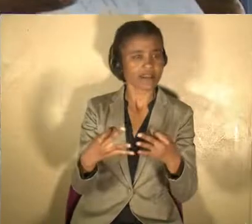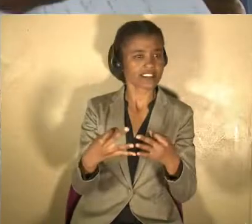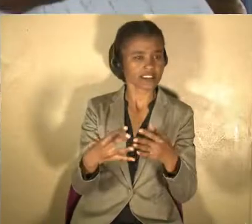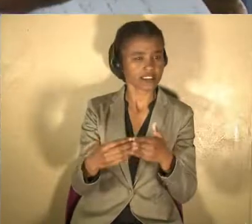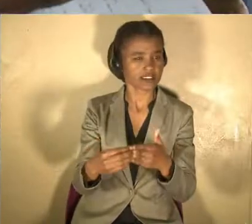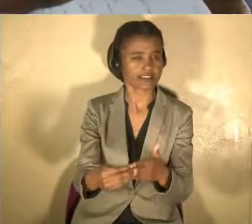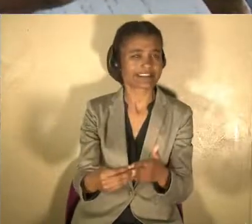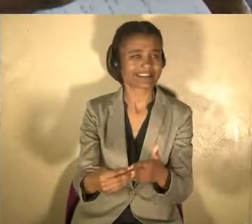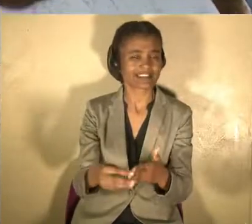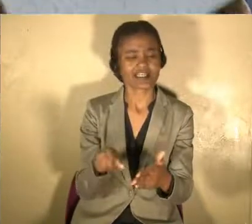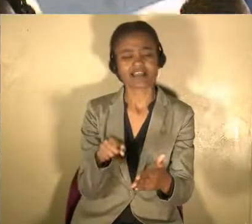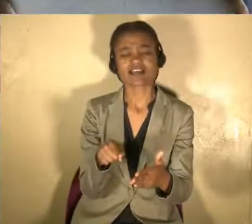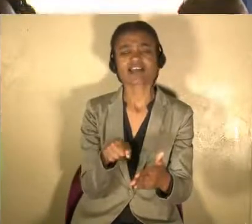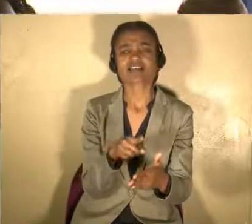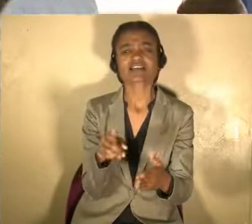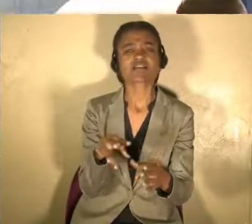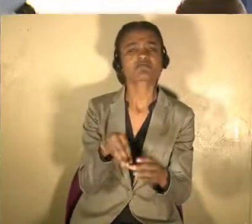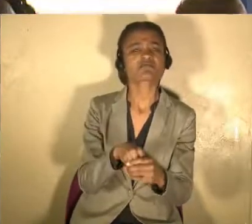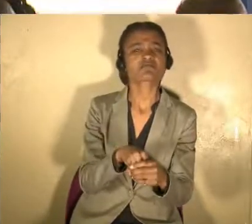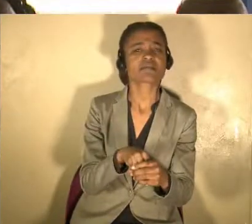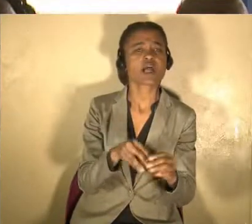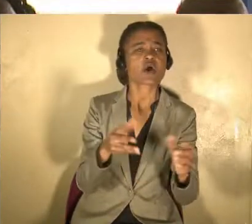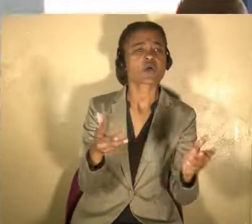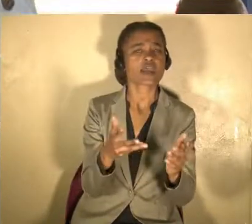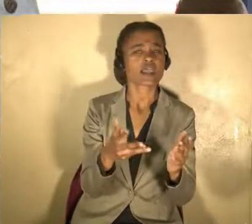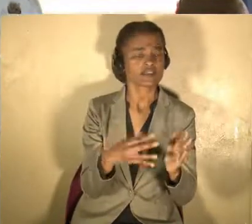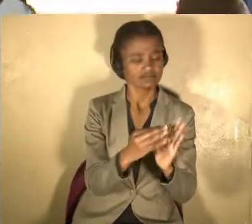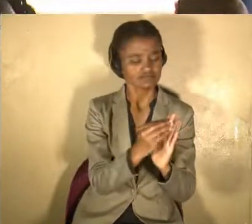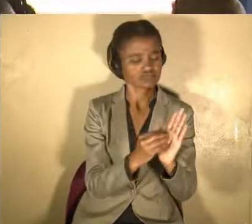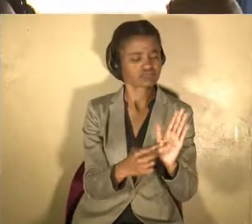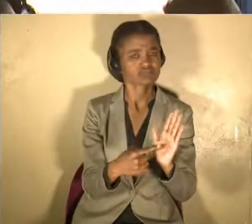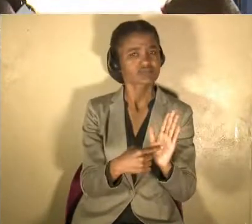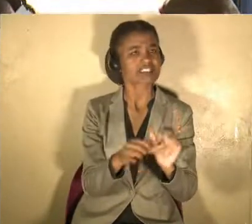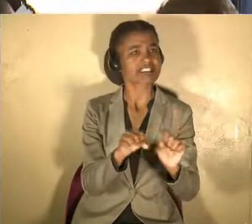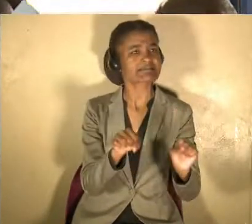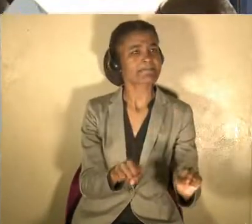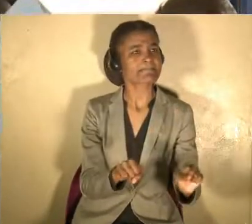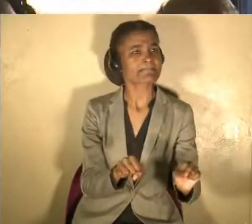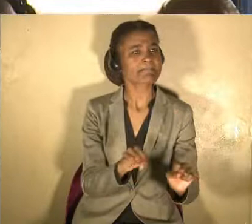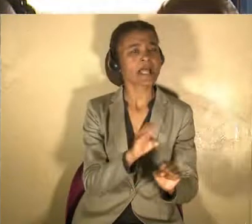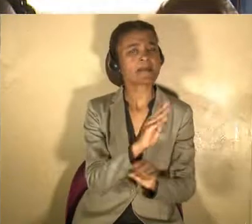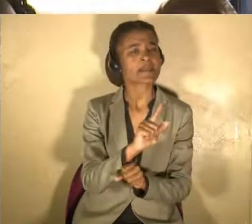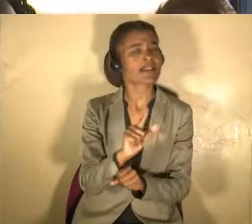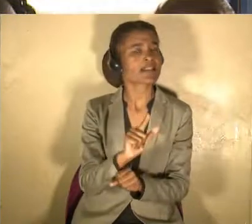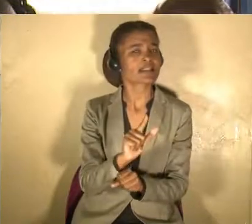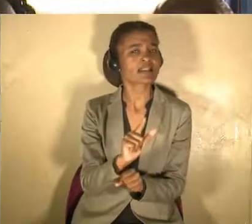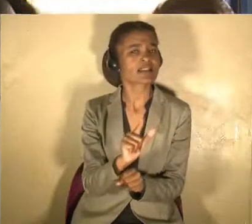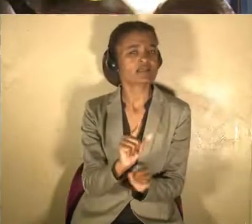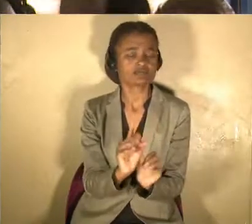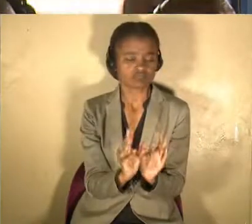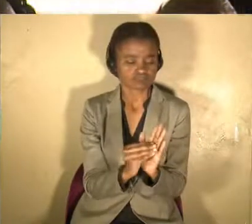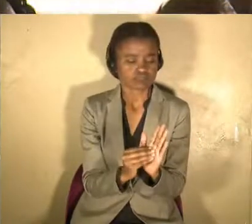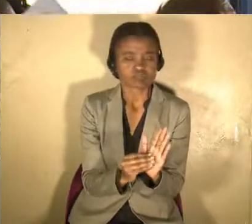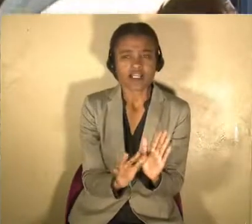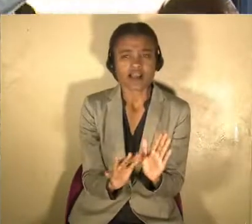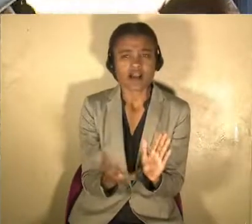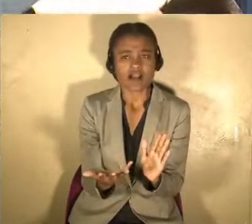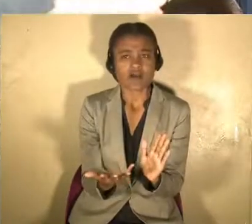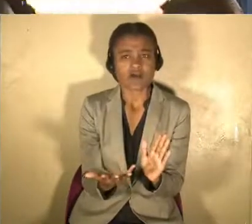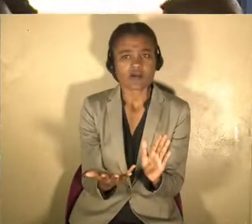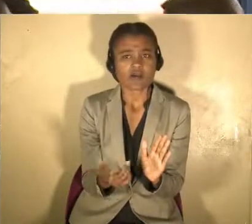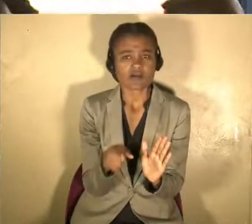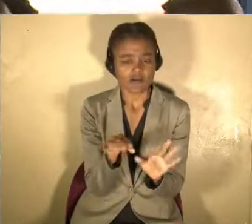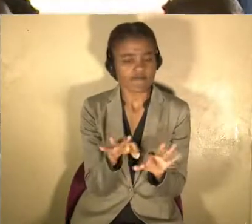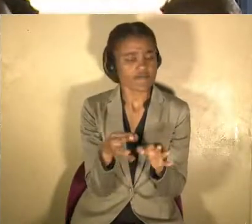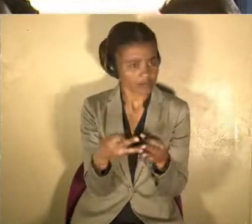within this, the very same child protection system? Ama child-helded families,